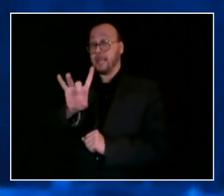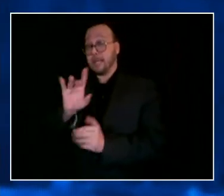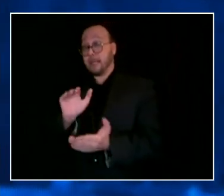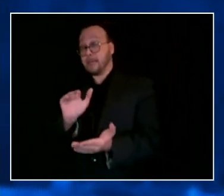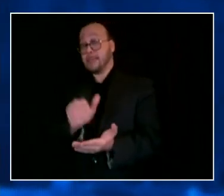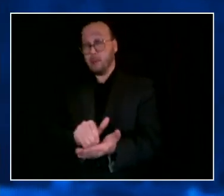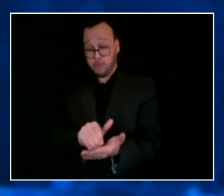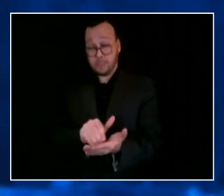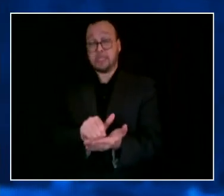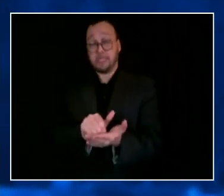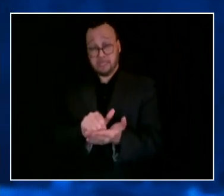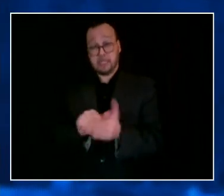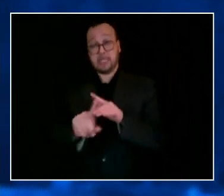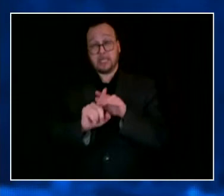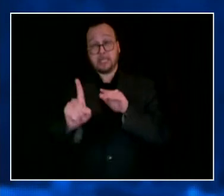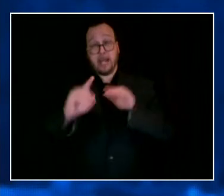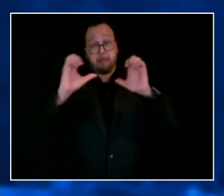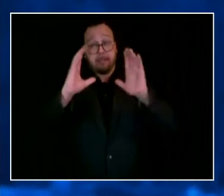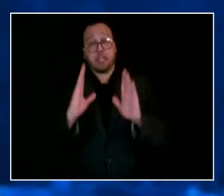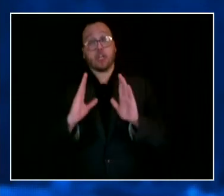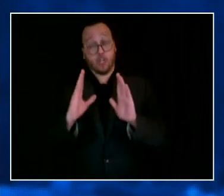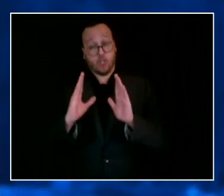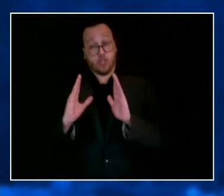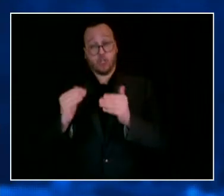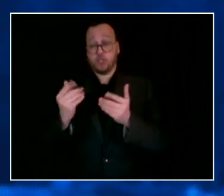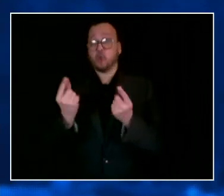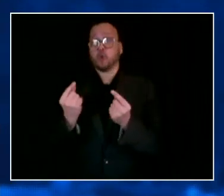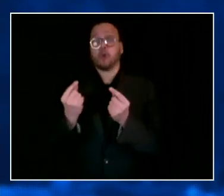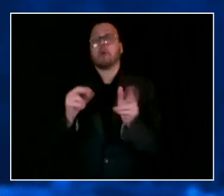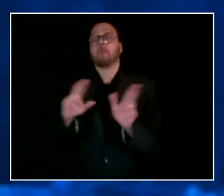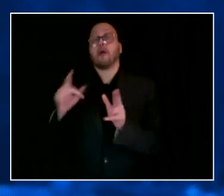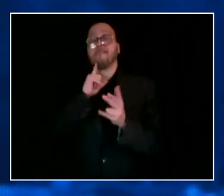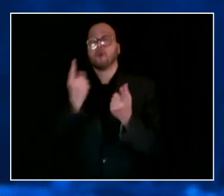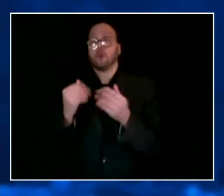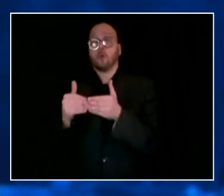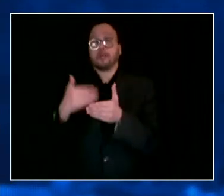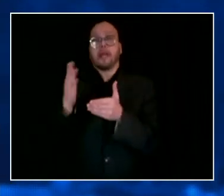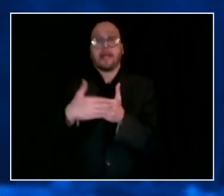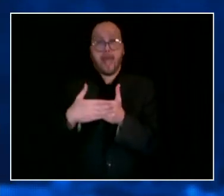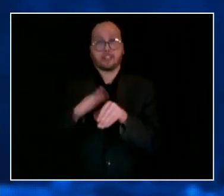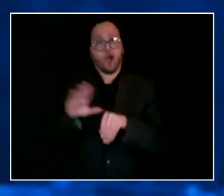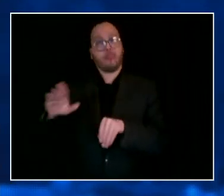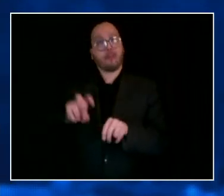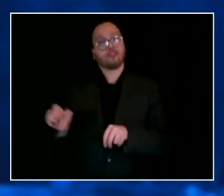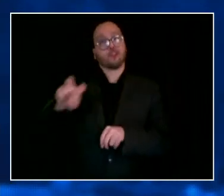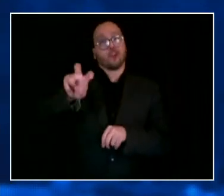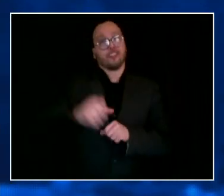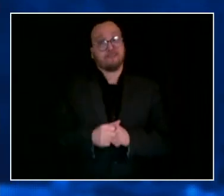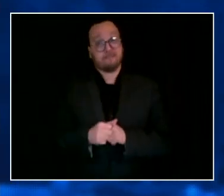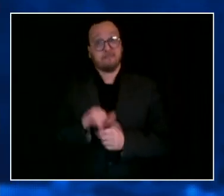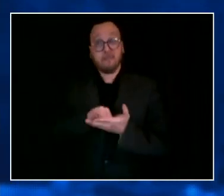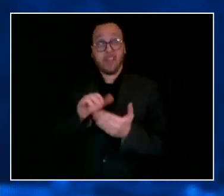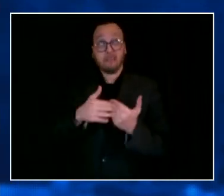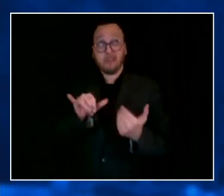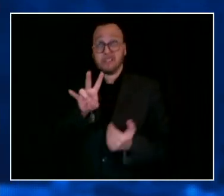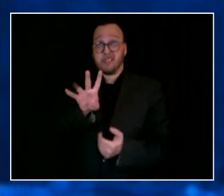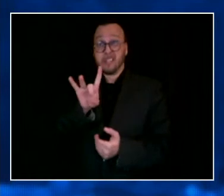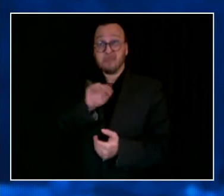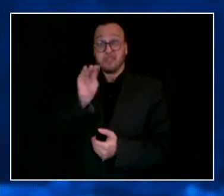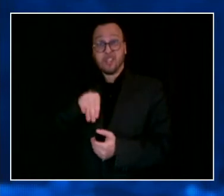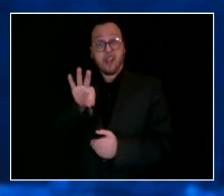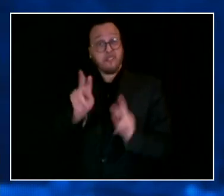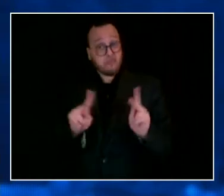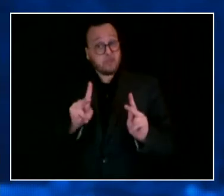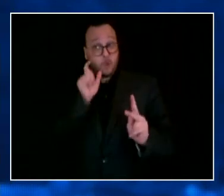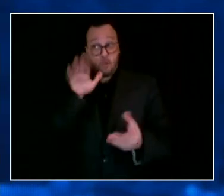178,000 asylum seekers take the next step on their journey. That is nearly 78% of the people who have arrived here since